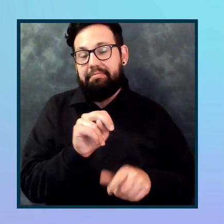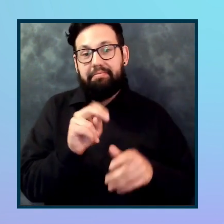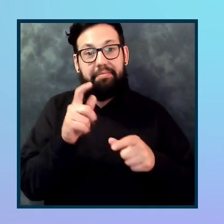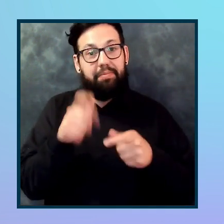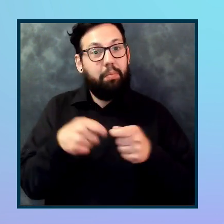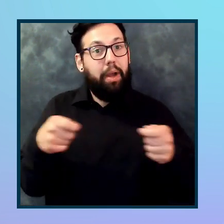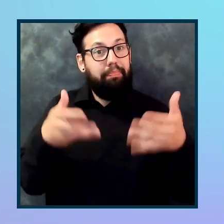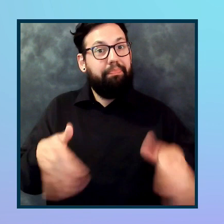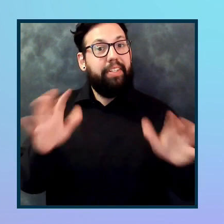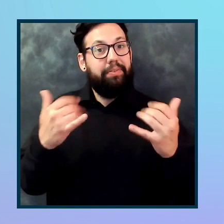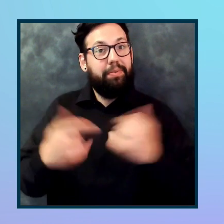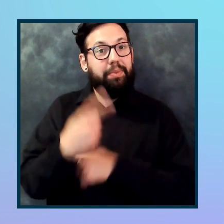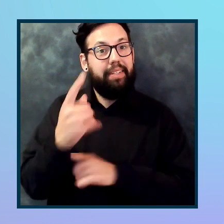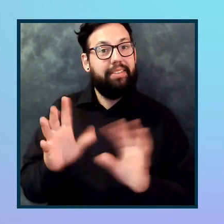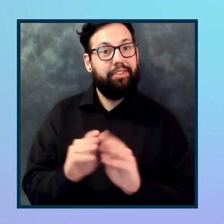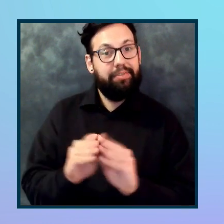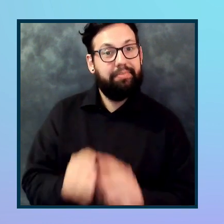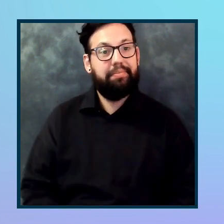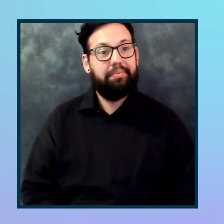today's session after that.